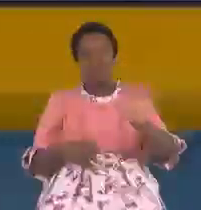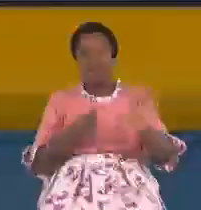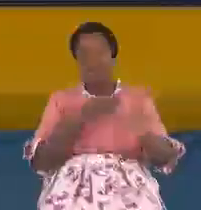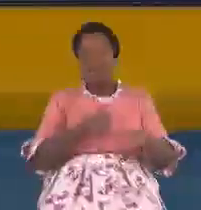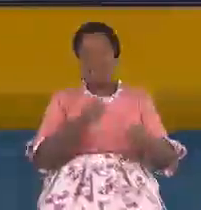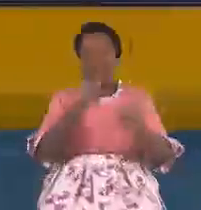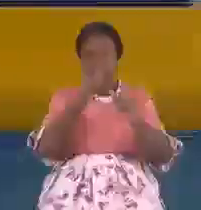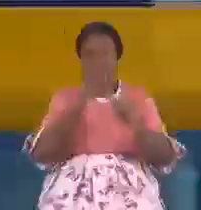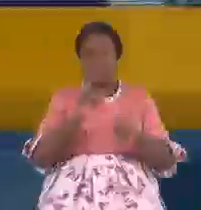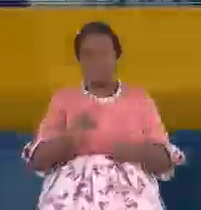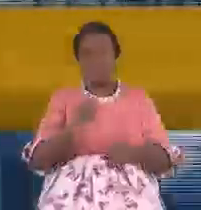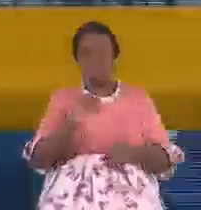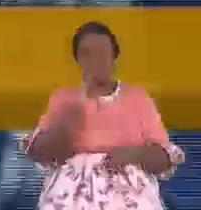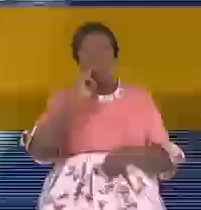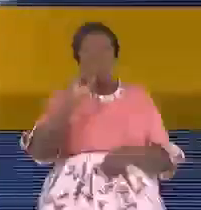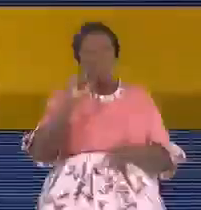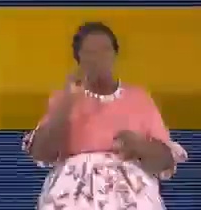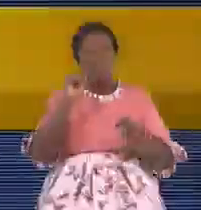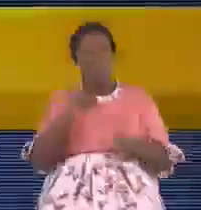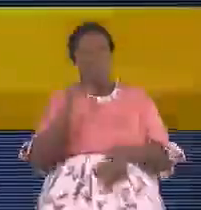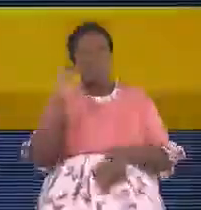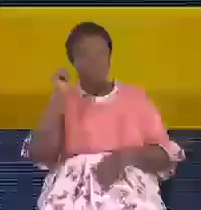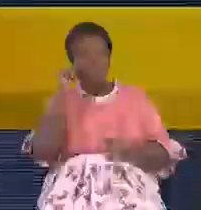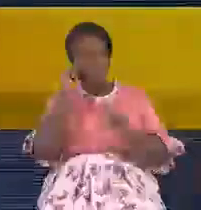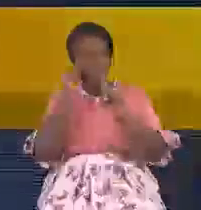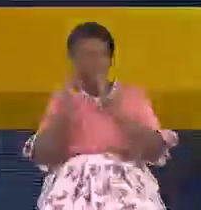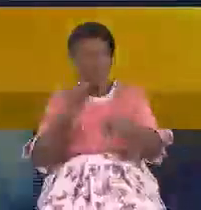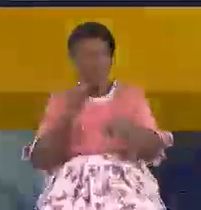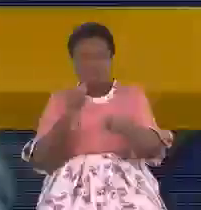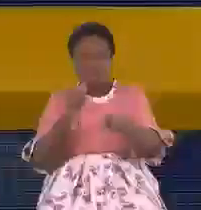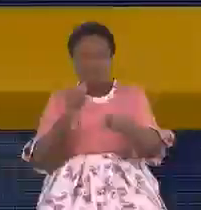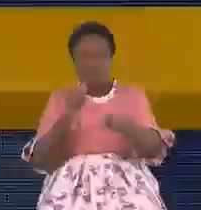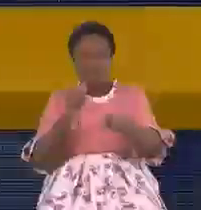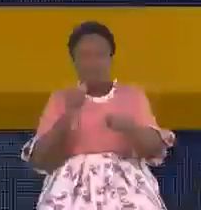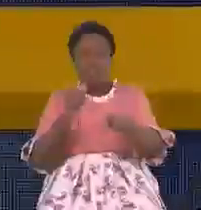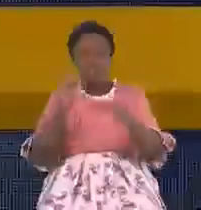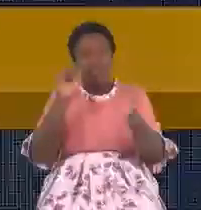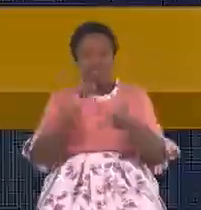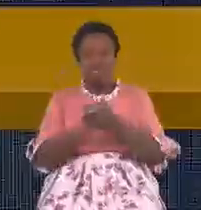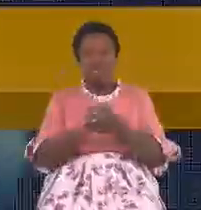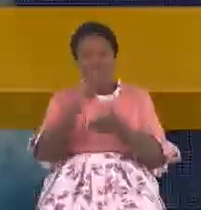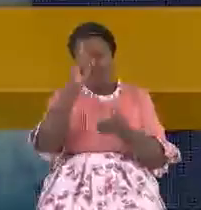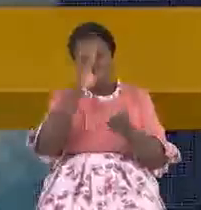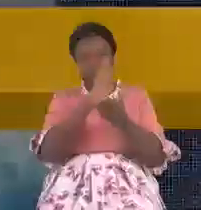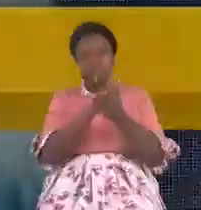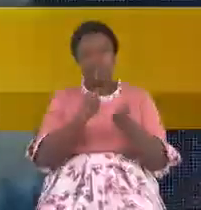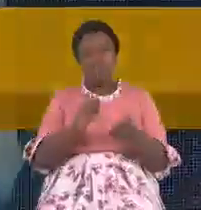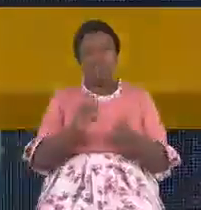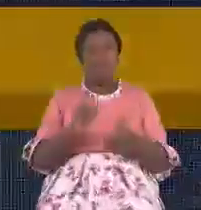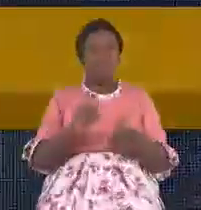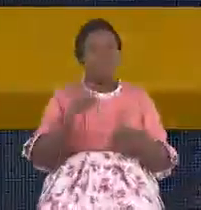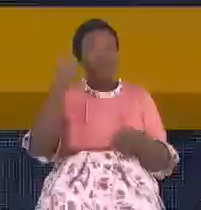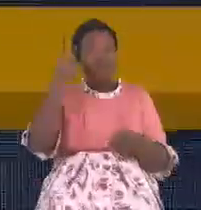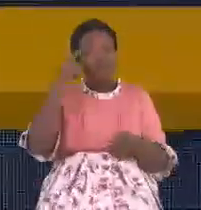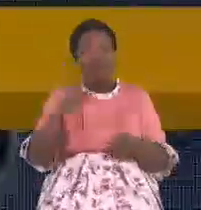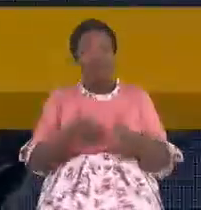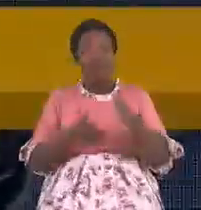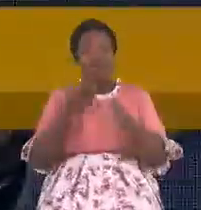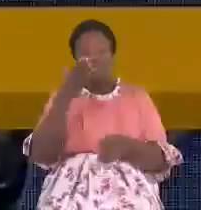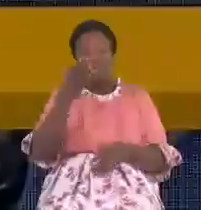she that believed they said is she that believed for there shall be a